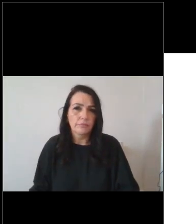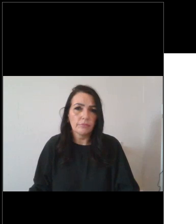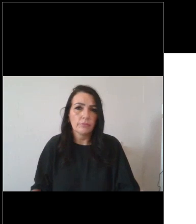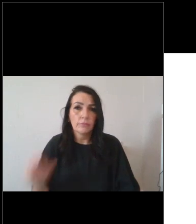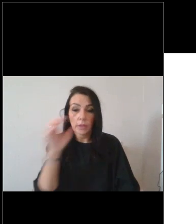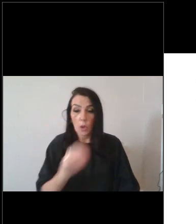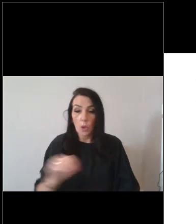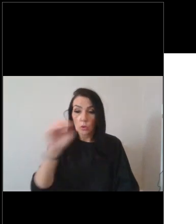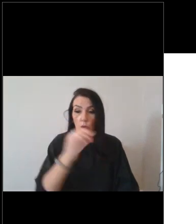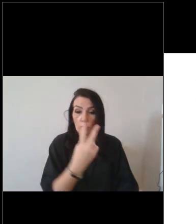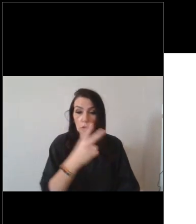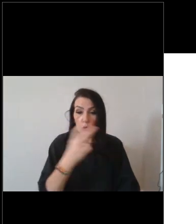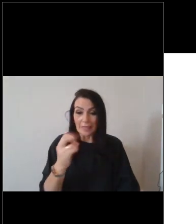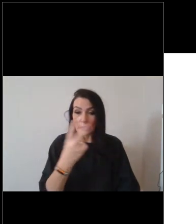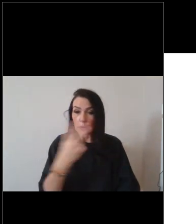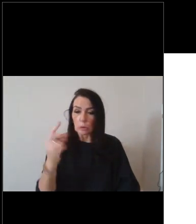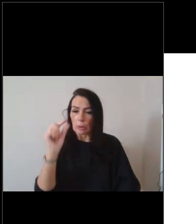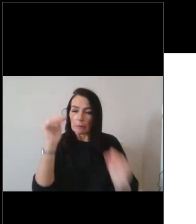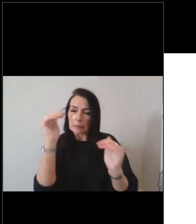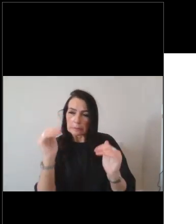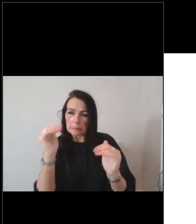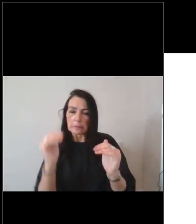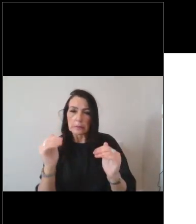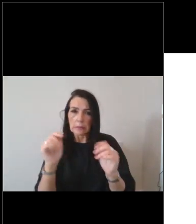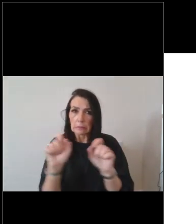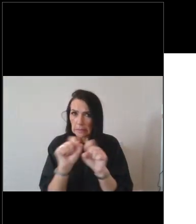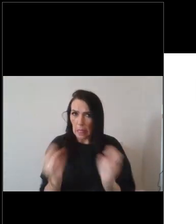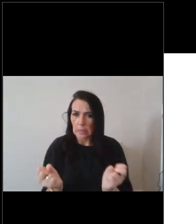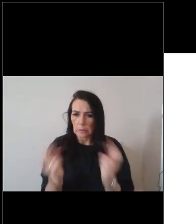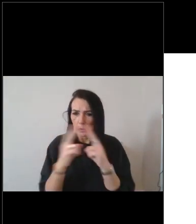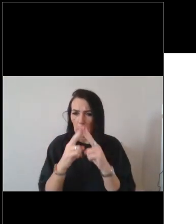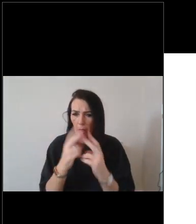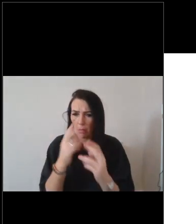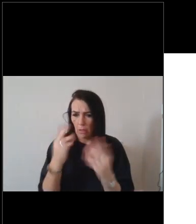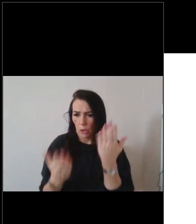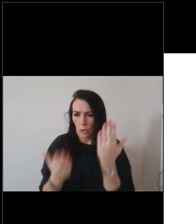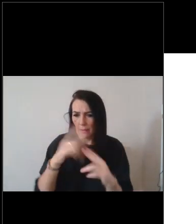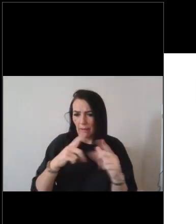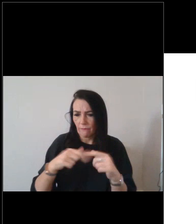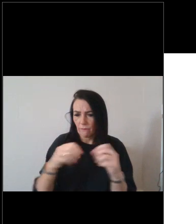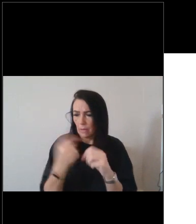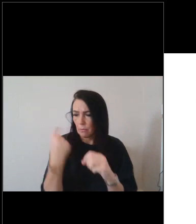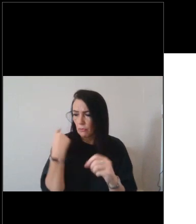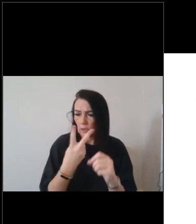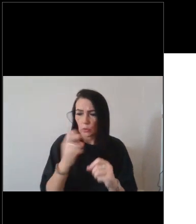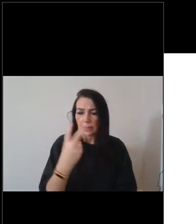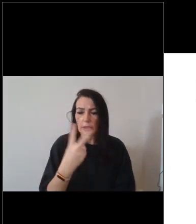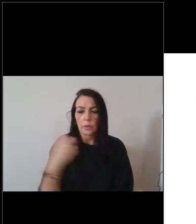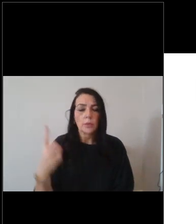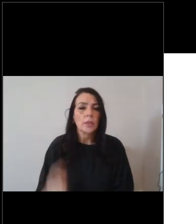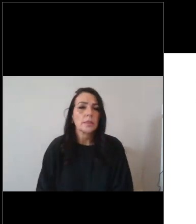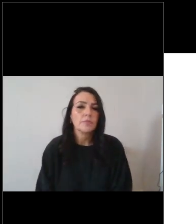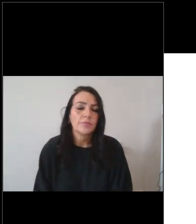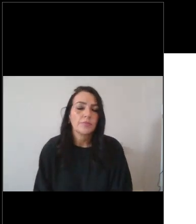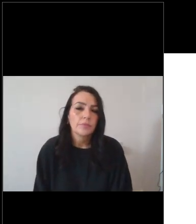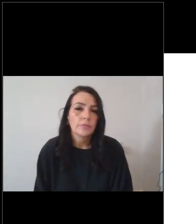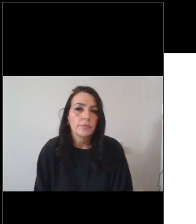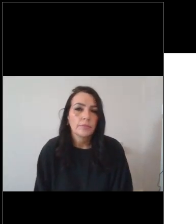October 2022, but they're still almost double compared to February 2021. Many of the actions